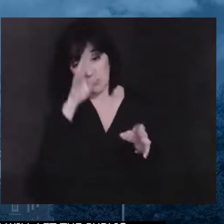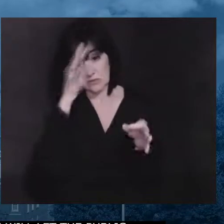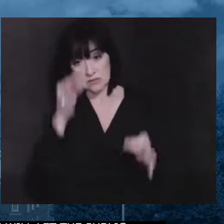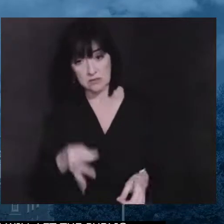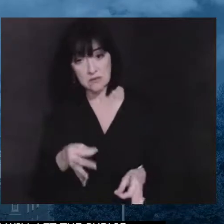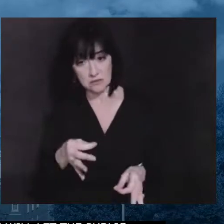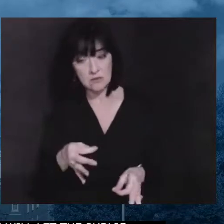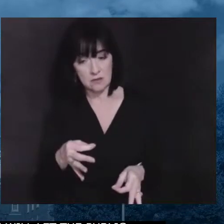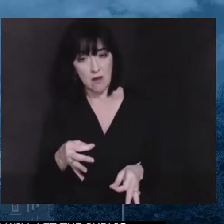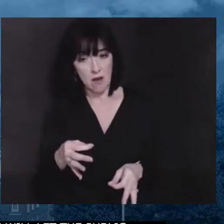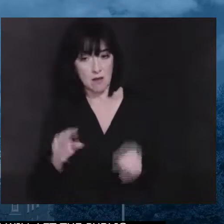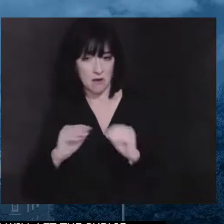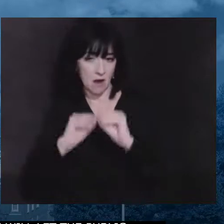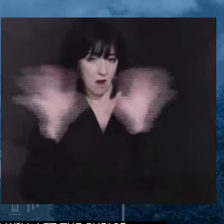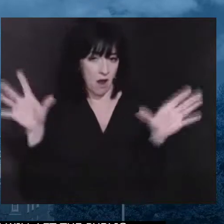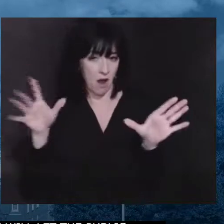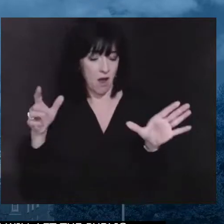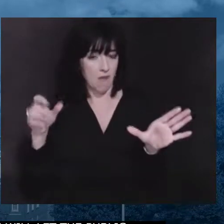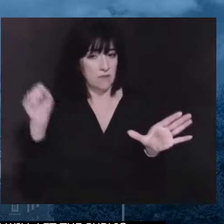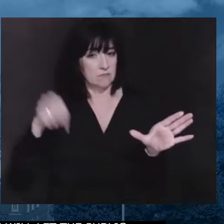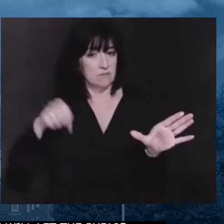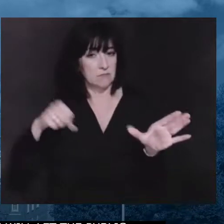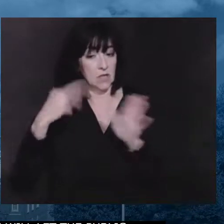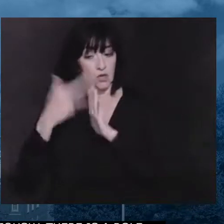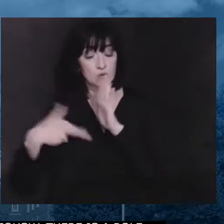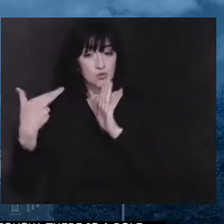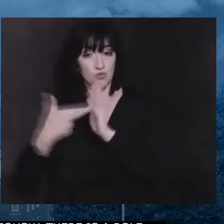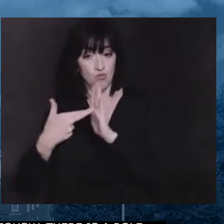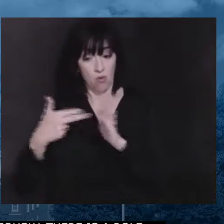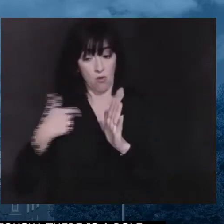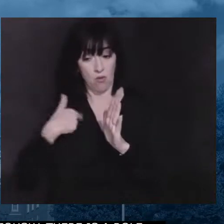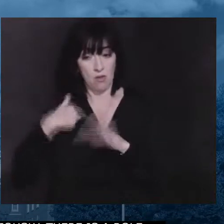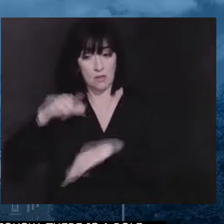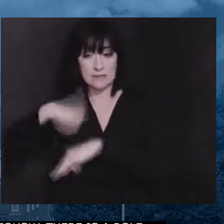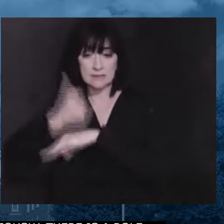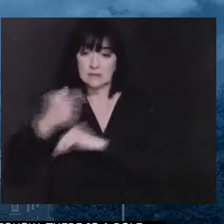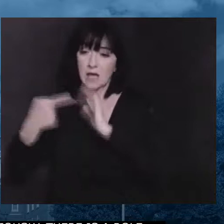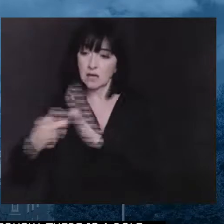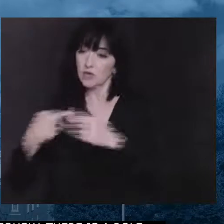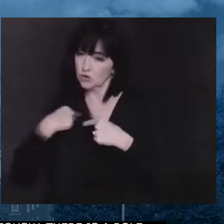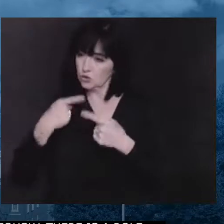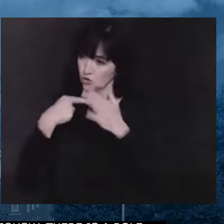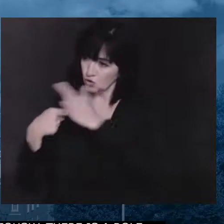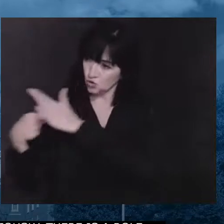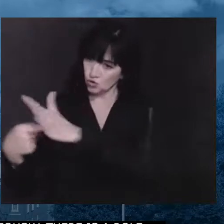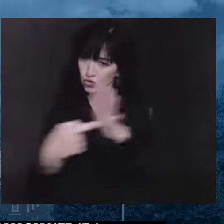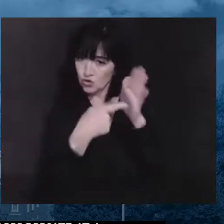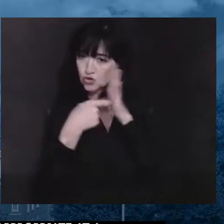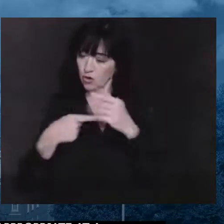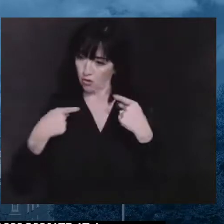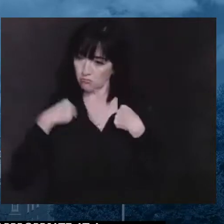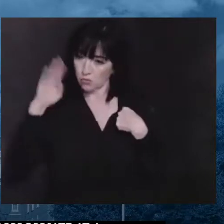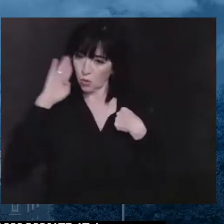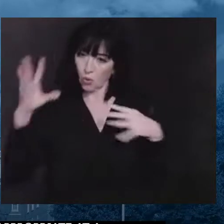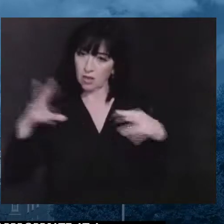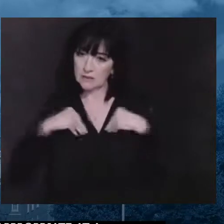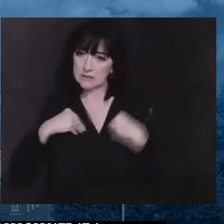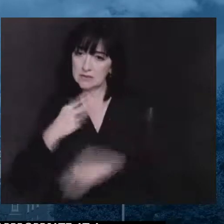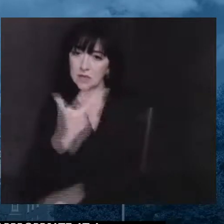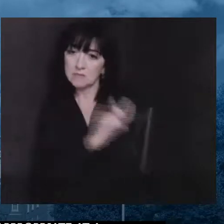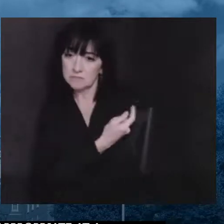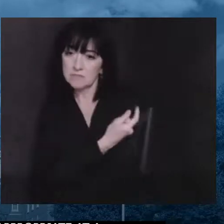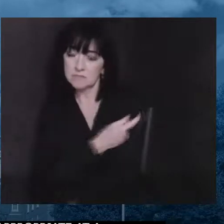is a role for me in setting an example, and if that's appropriate at a particular time, that I will do that. I think we need to get